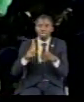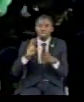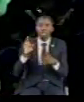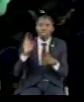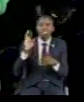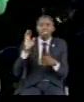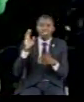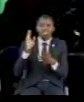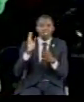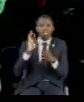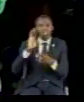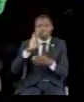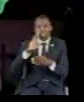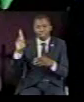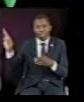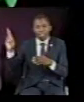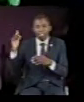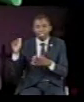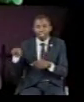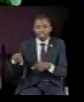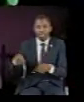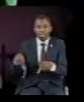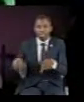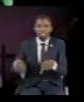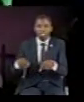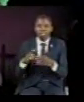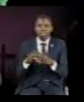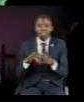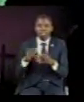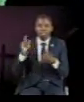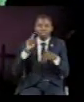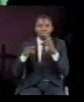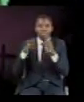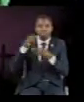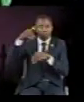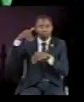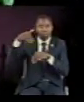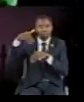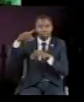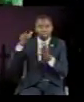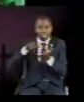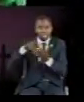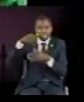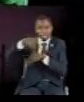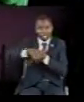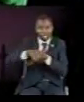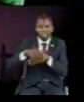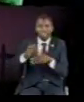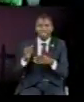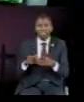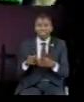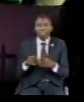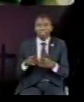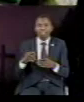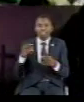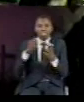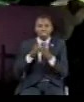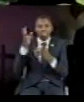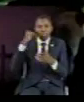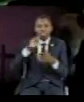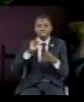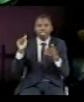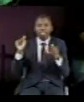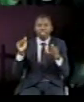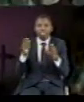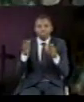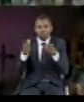time she tries to kneel to pray. But tonight, according to her, it's an instantaneous miracle.